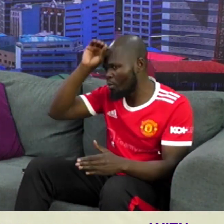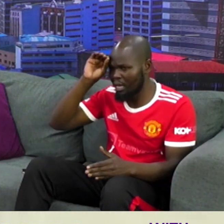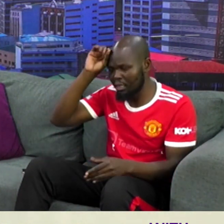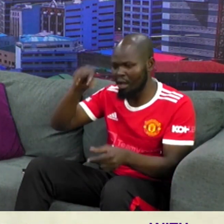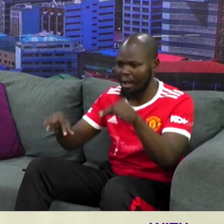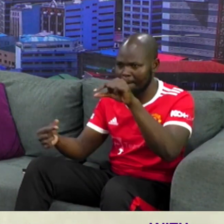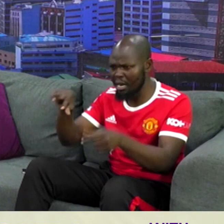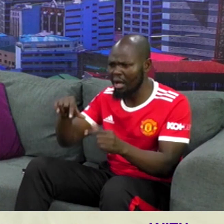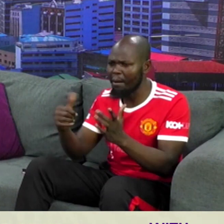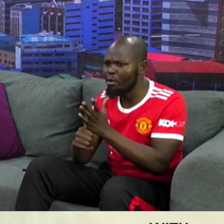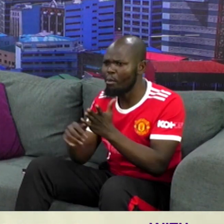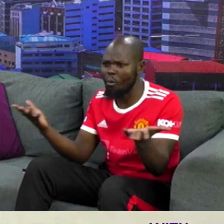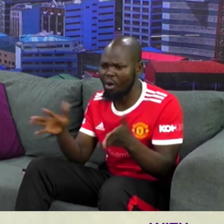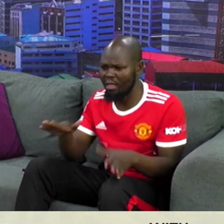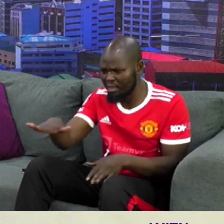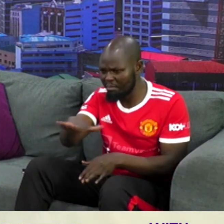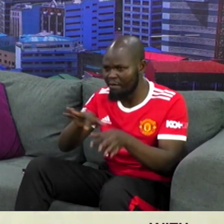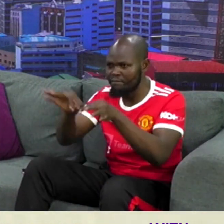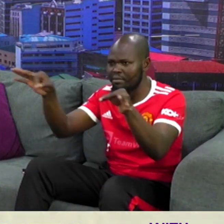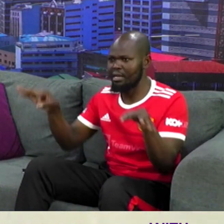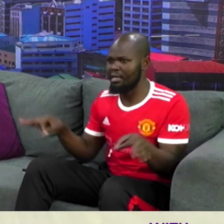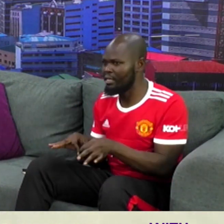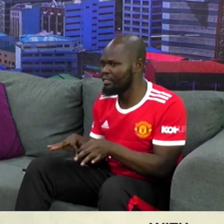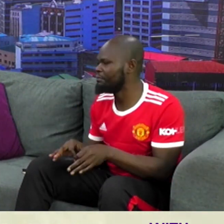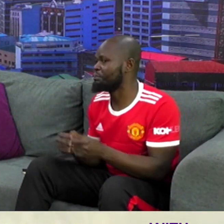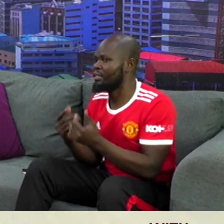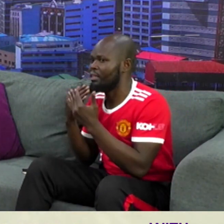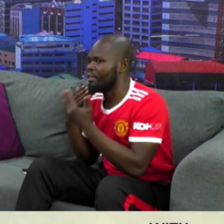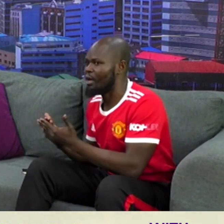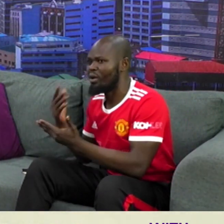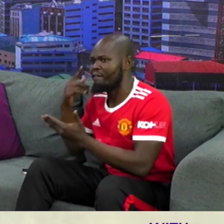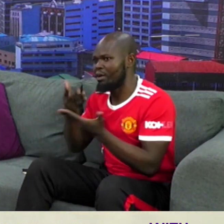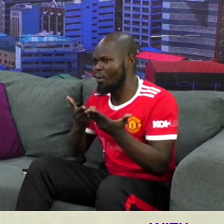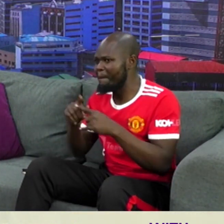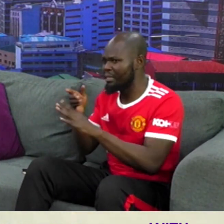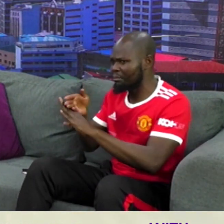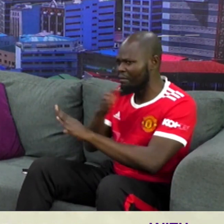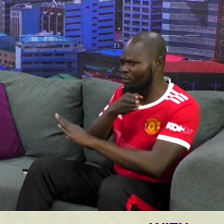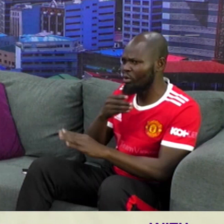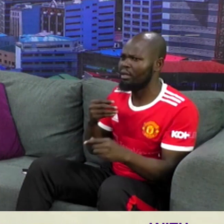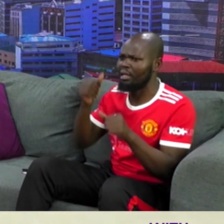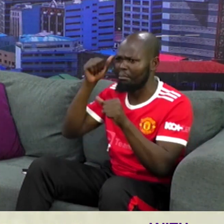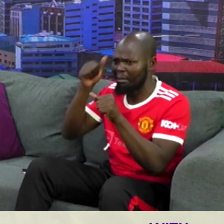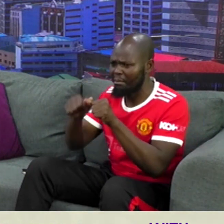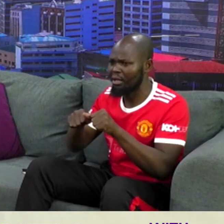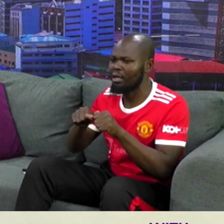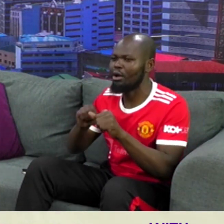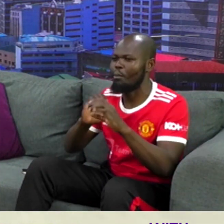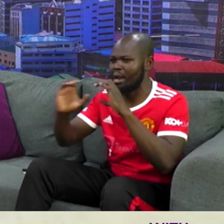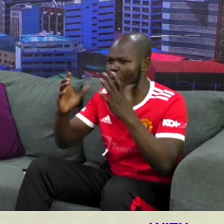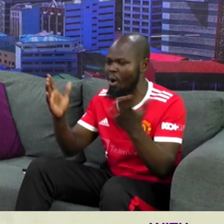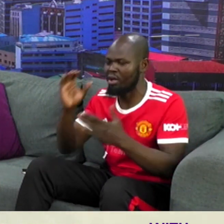lose, the important thing is for you to send in your comments and your thoughts, and thank you for welcoming me.